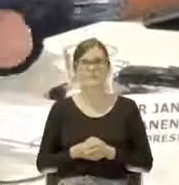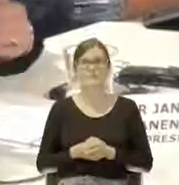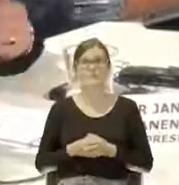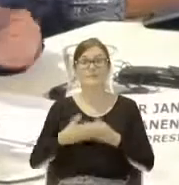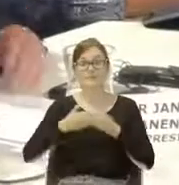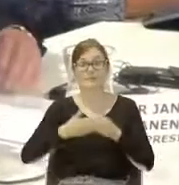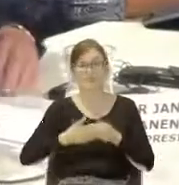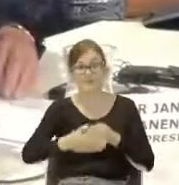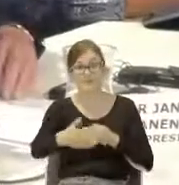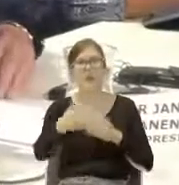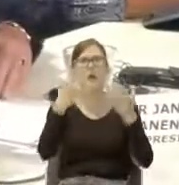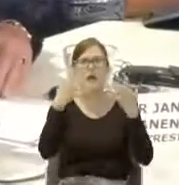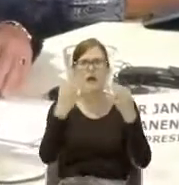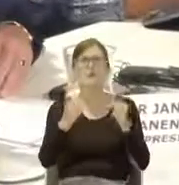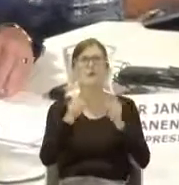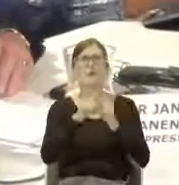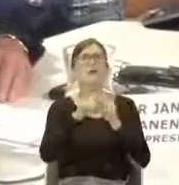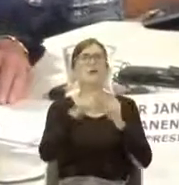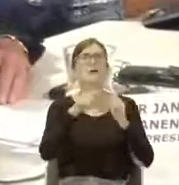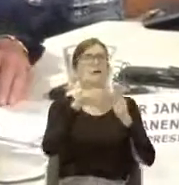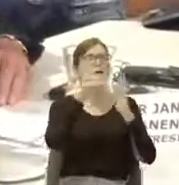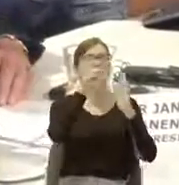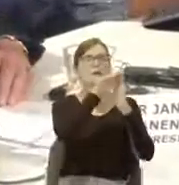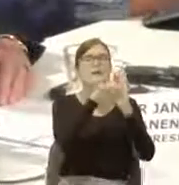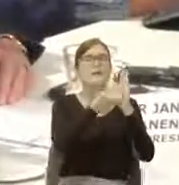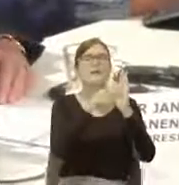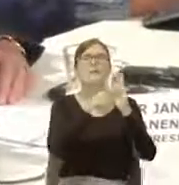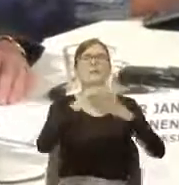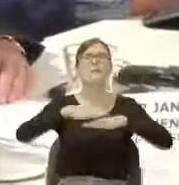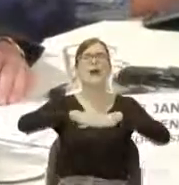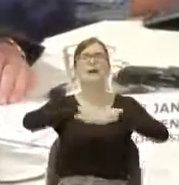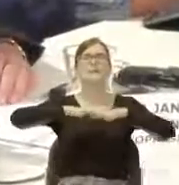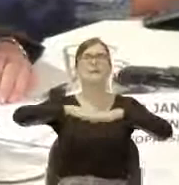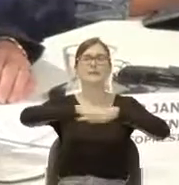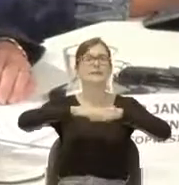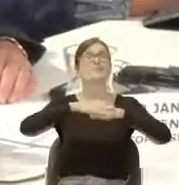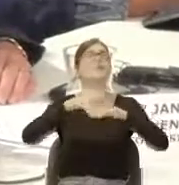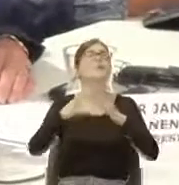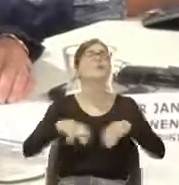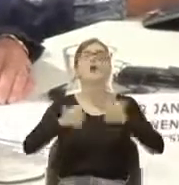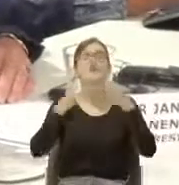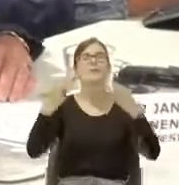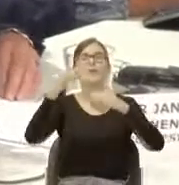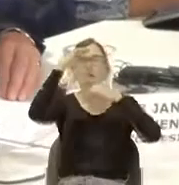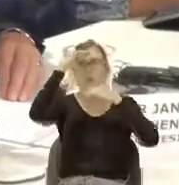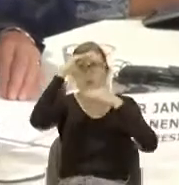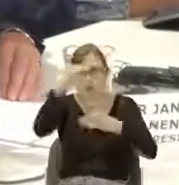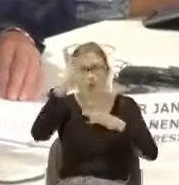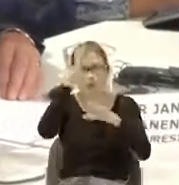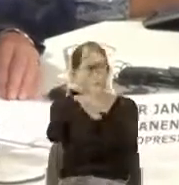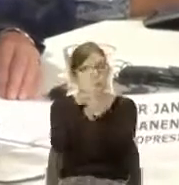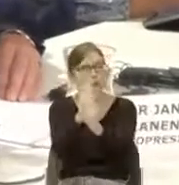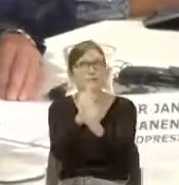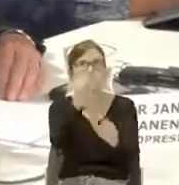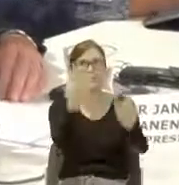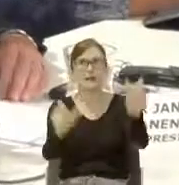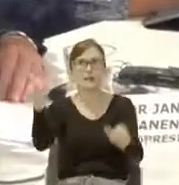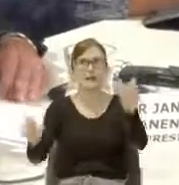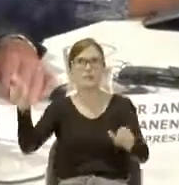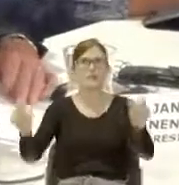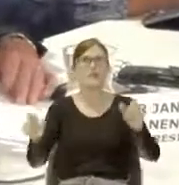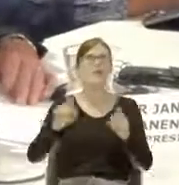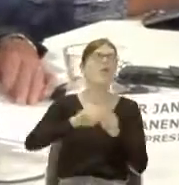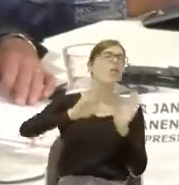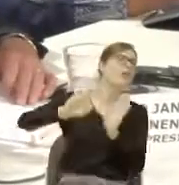and that protects the right to the city to ensure that no one is left behind. The urban